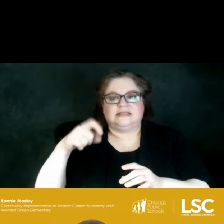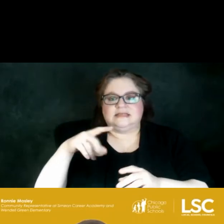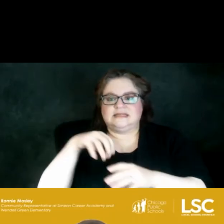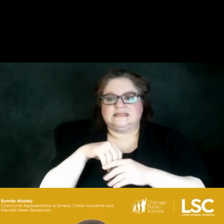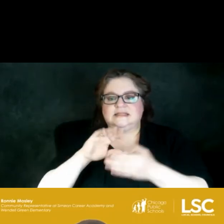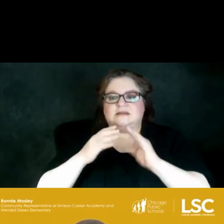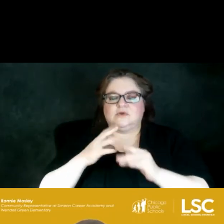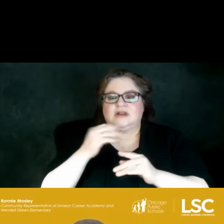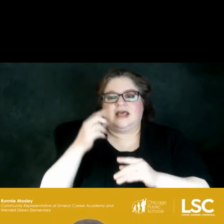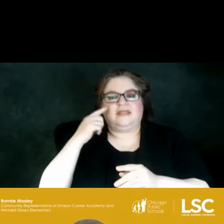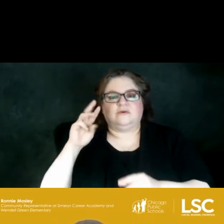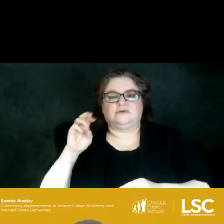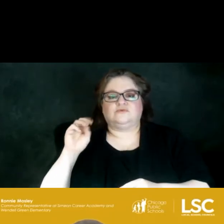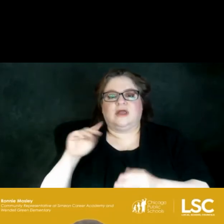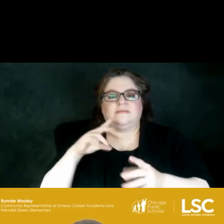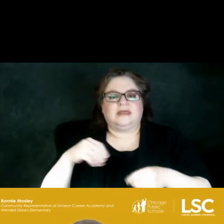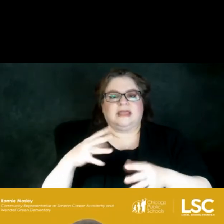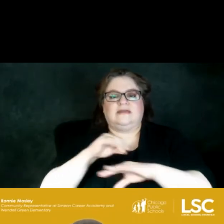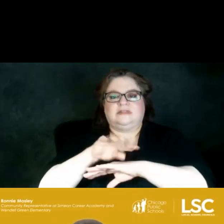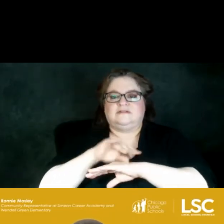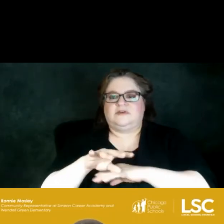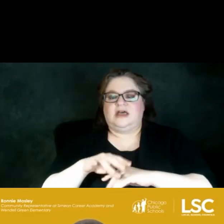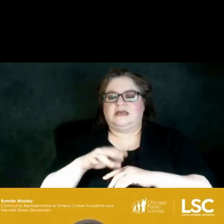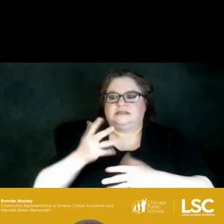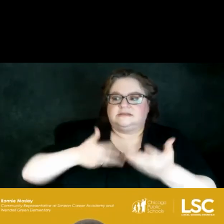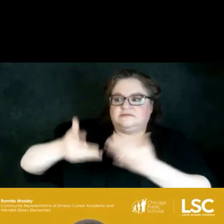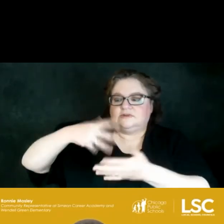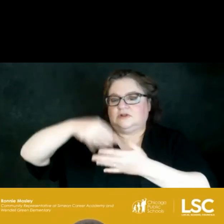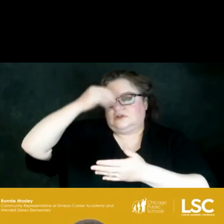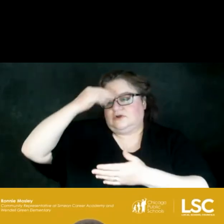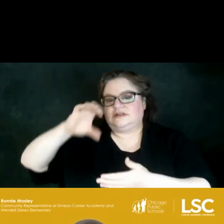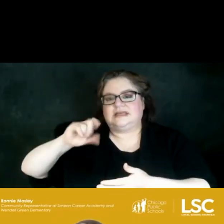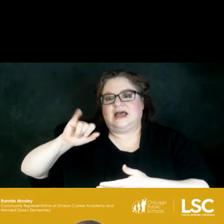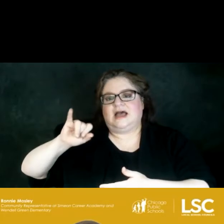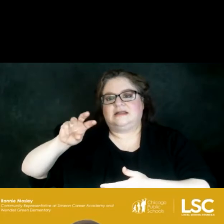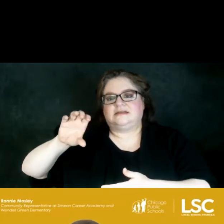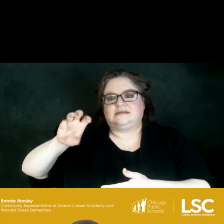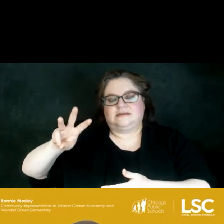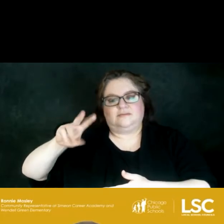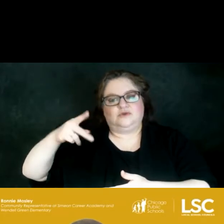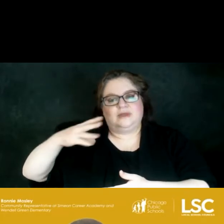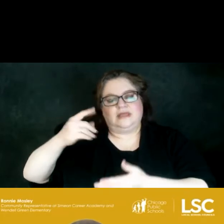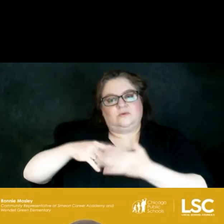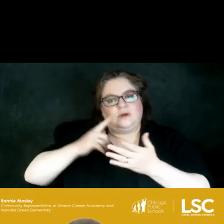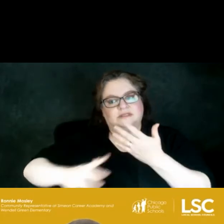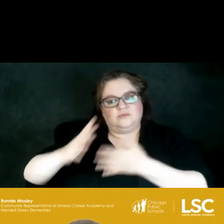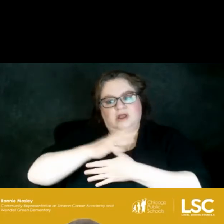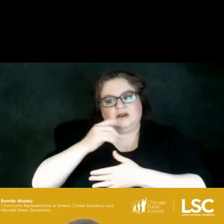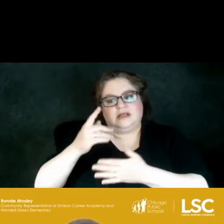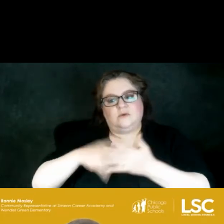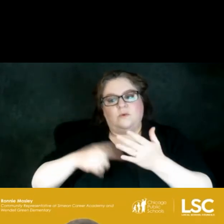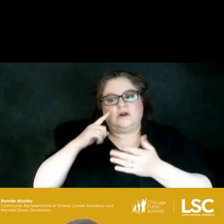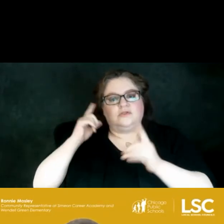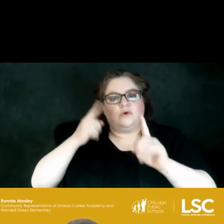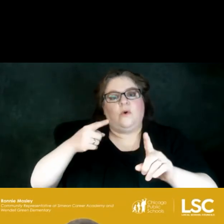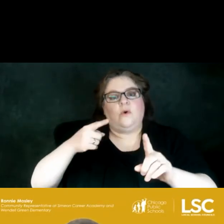it was Grim who gave the advice as far as getting to know your school CIWP and what's priority and what are the